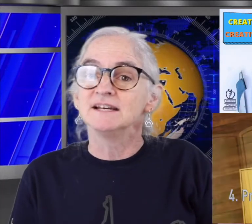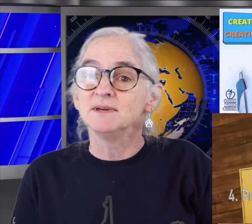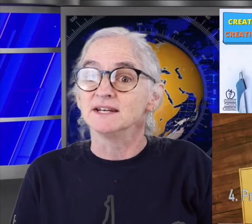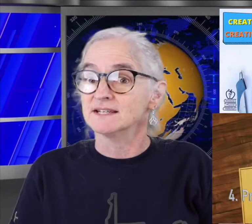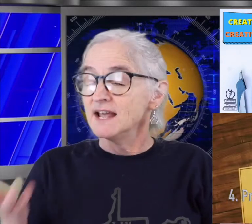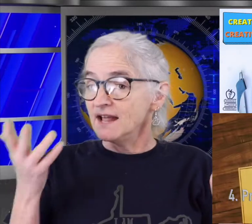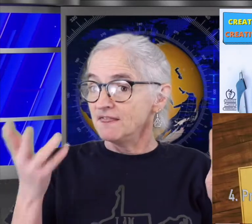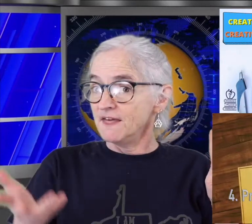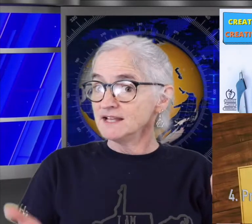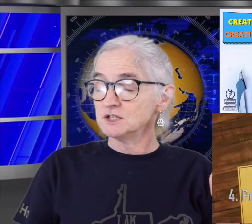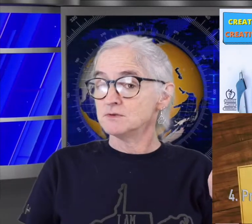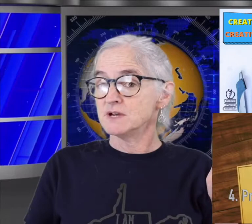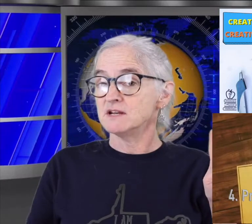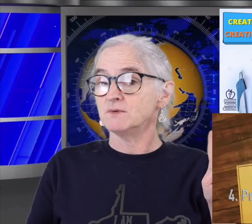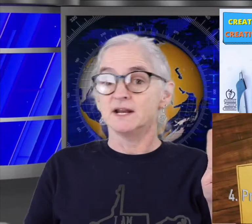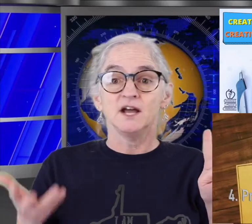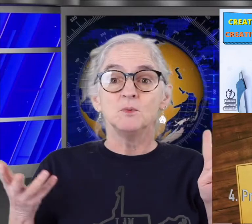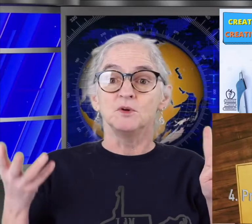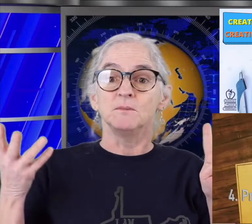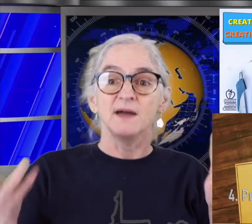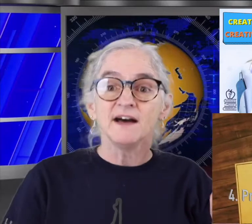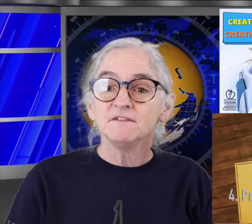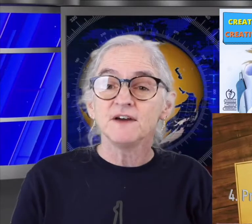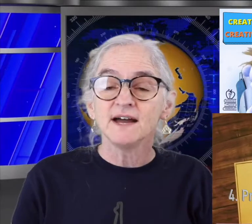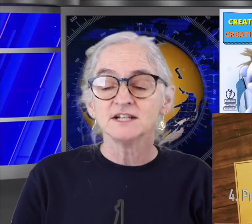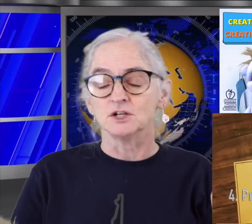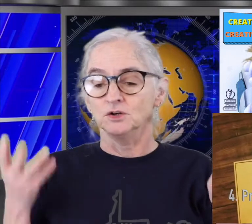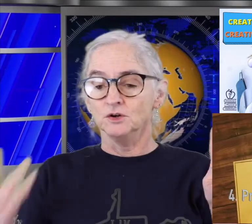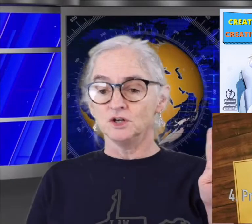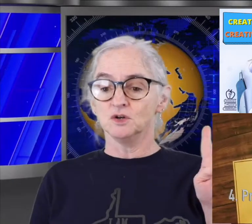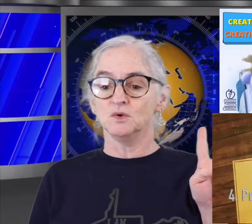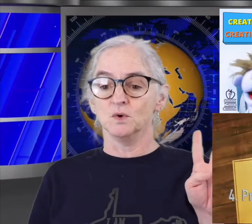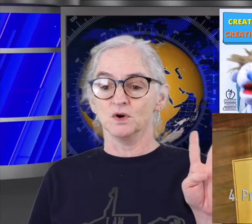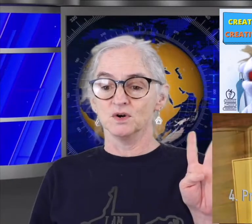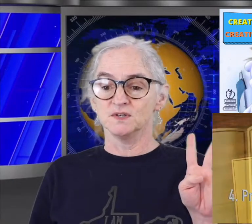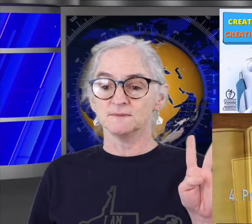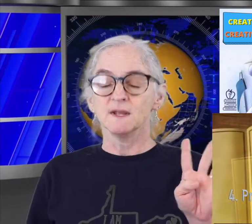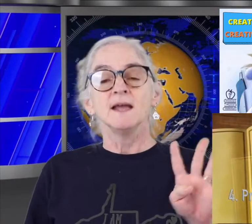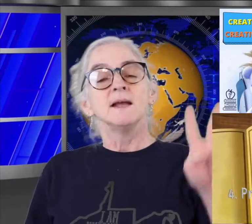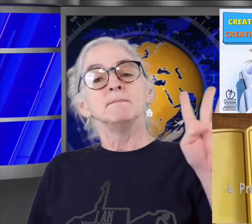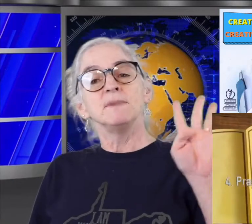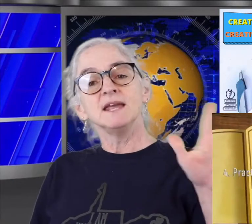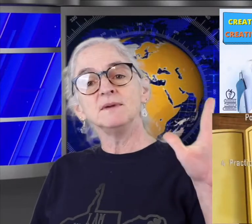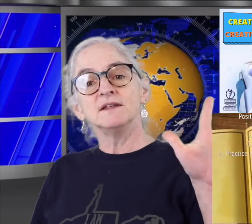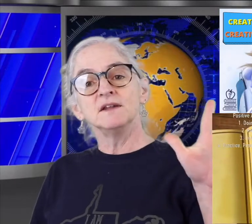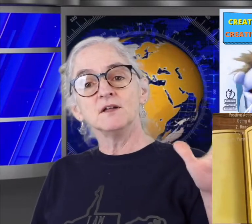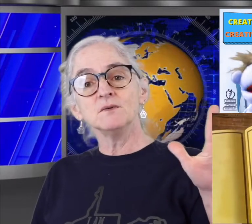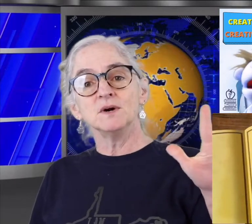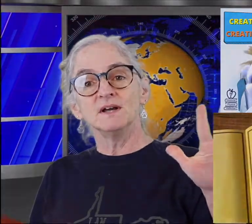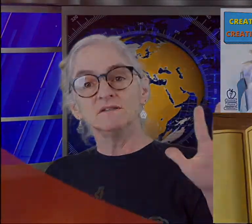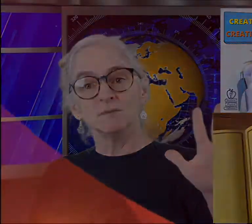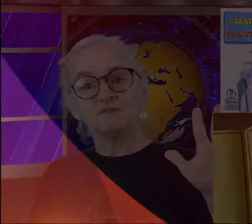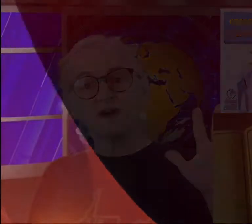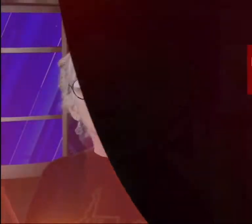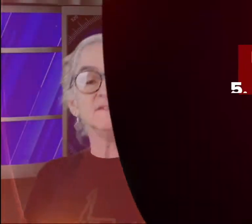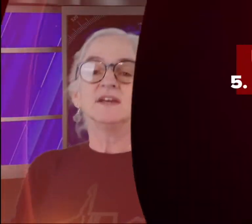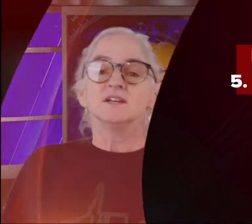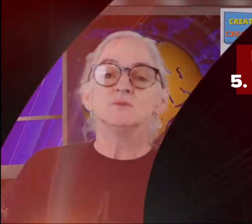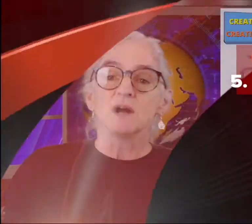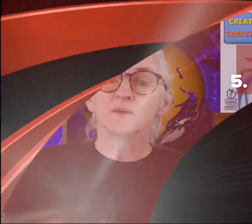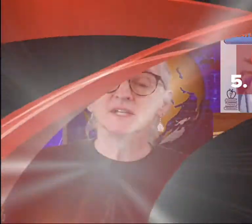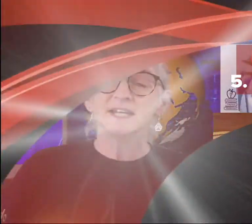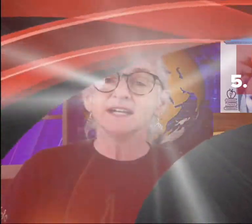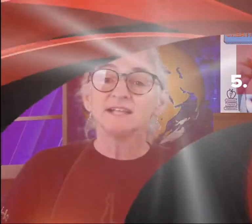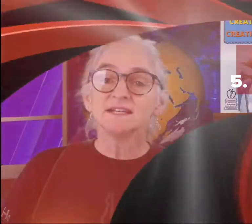academics, and that's a creative way to help with math facts and learning new words. Maybe another one, number five,